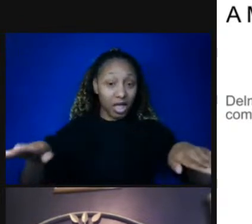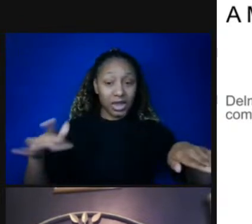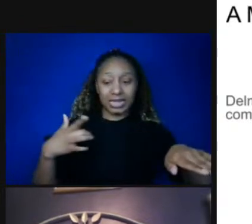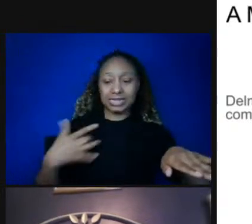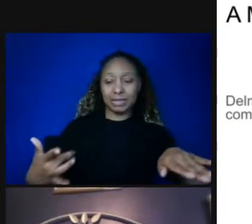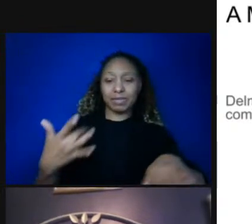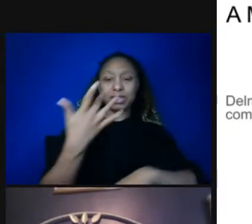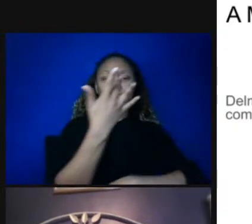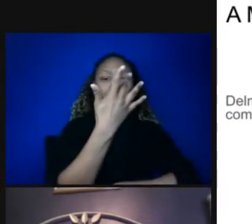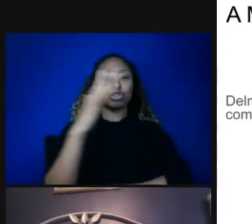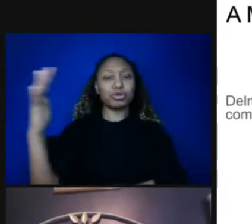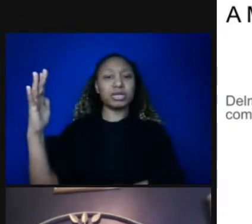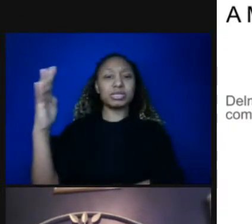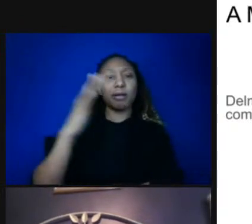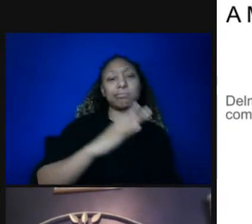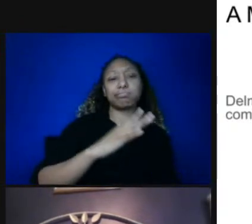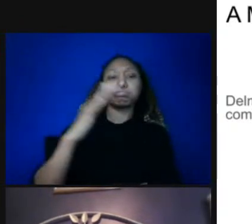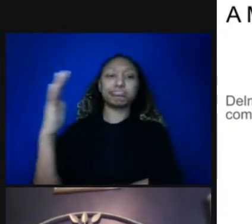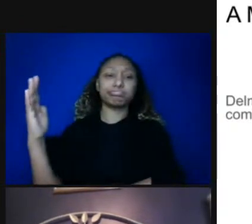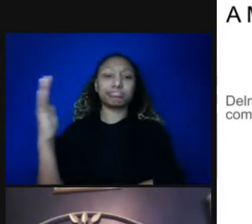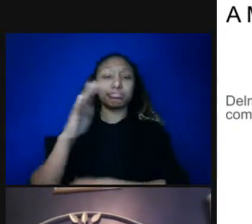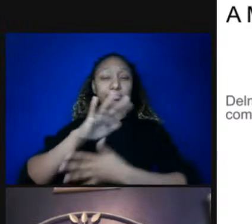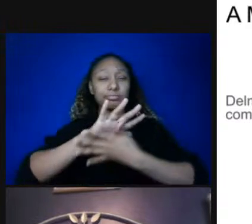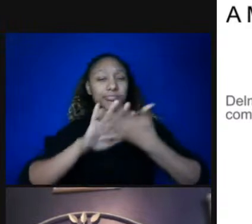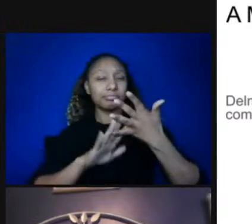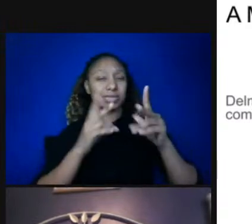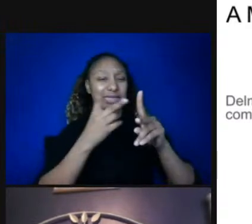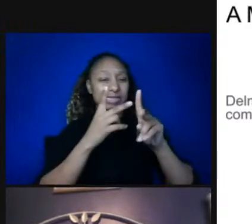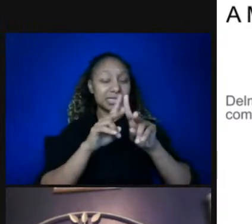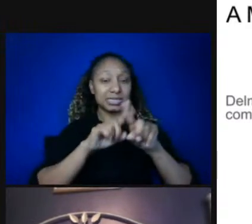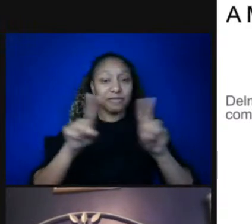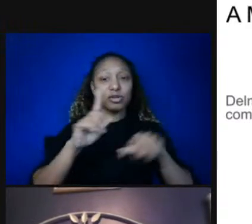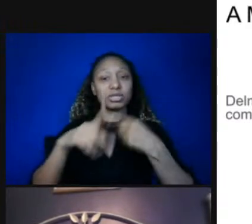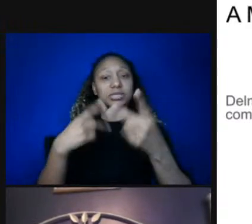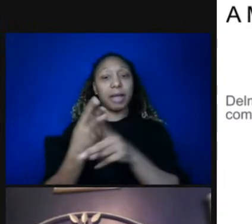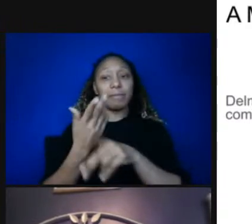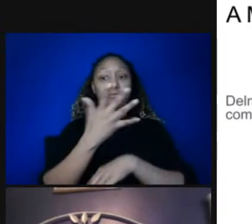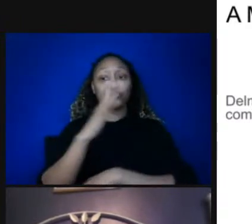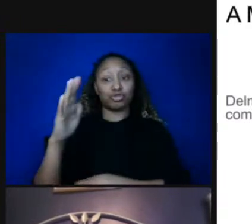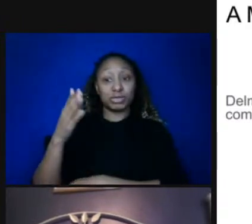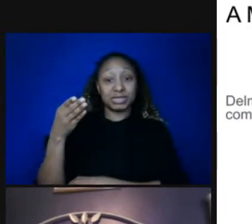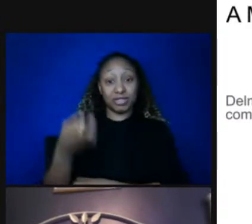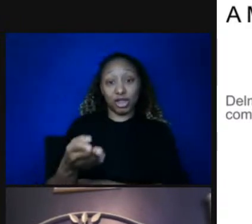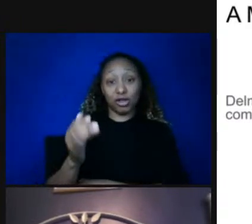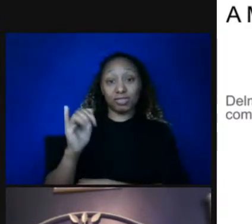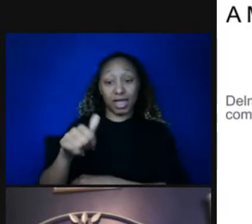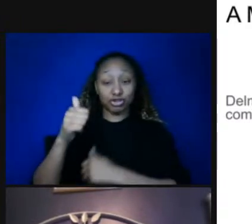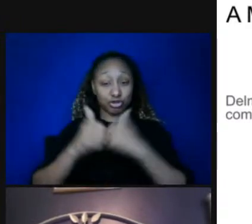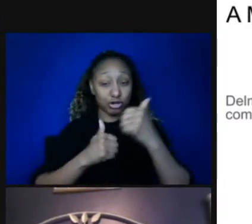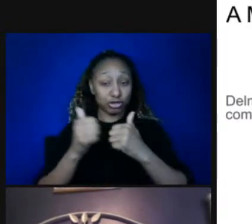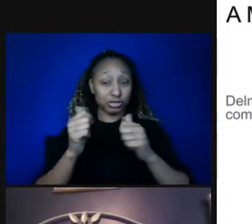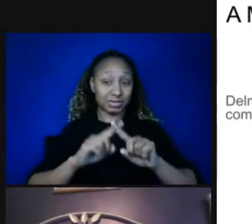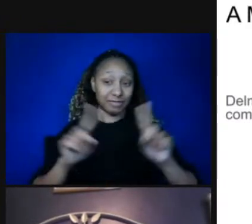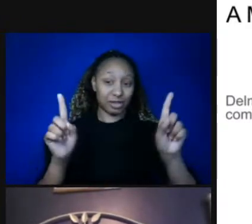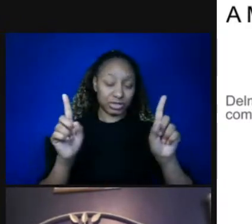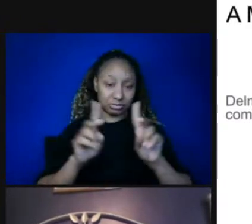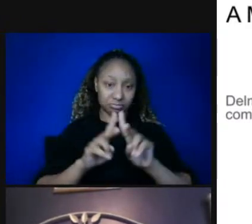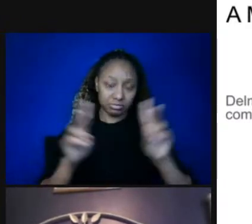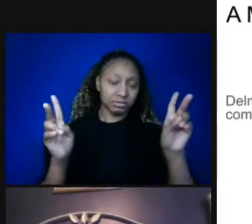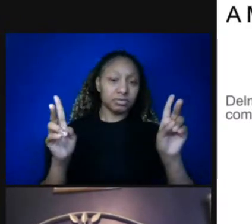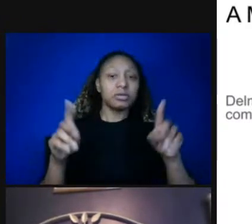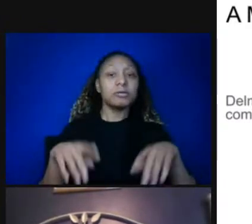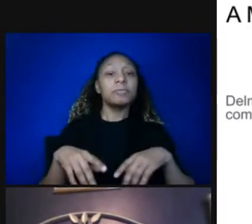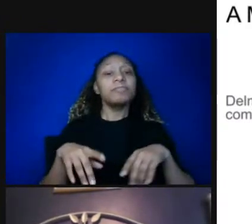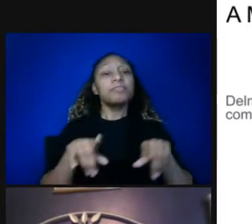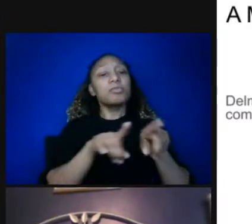are loblolly, sweet gum, and holly. Though historically that forest structure was different, it is also a land of